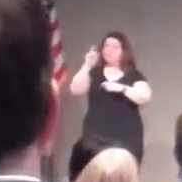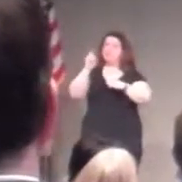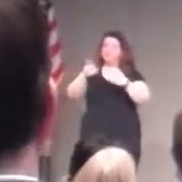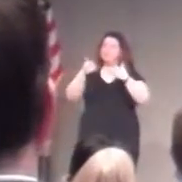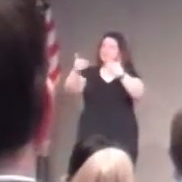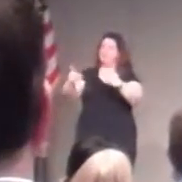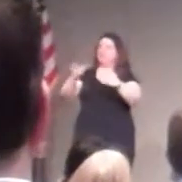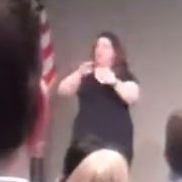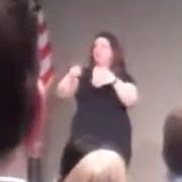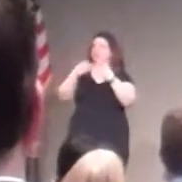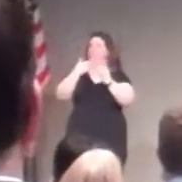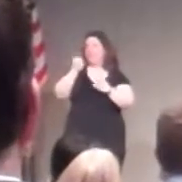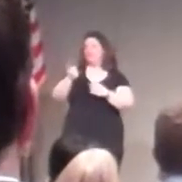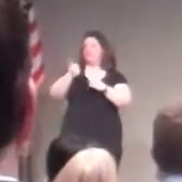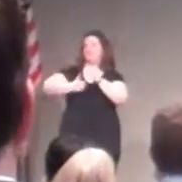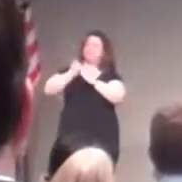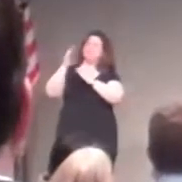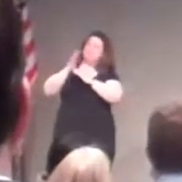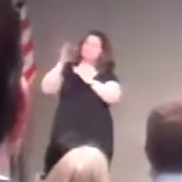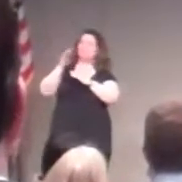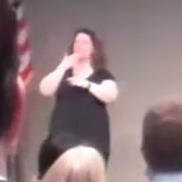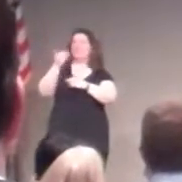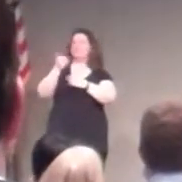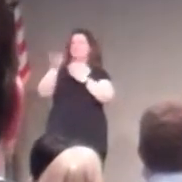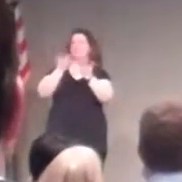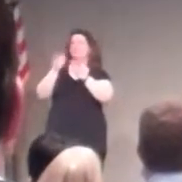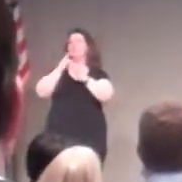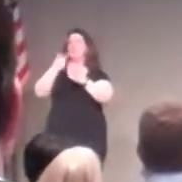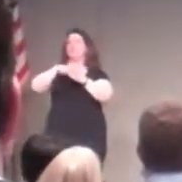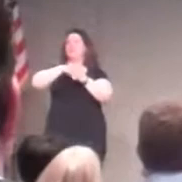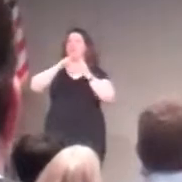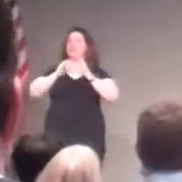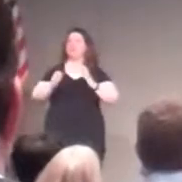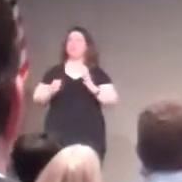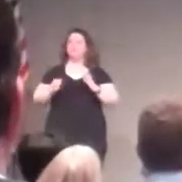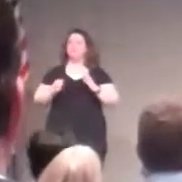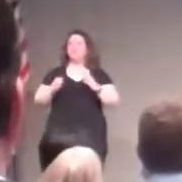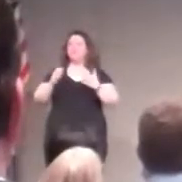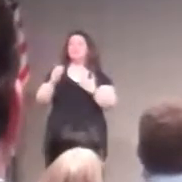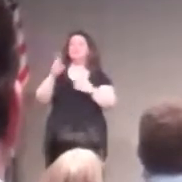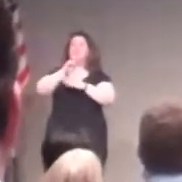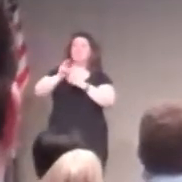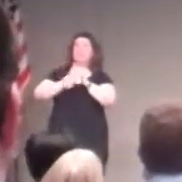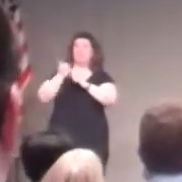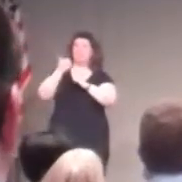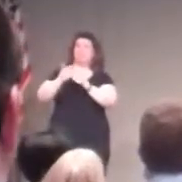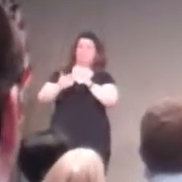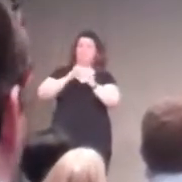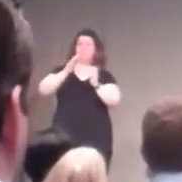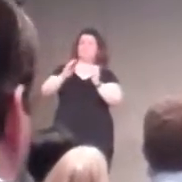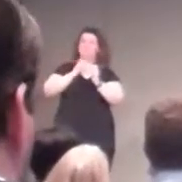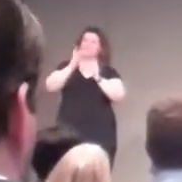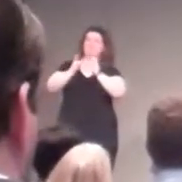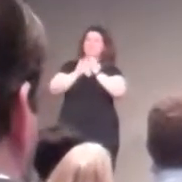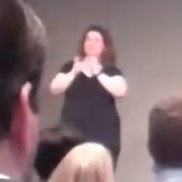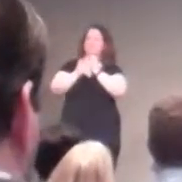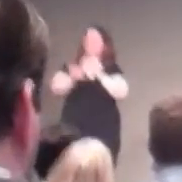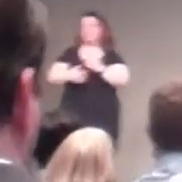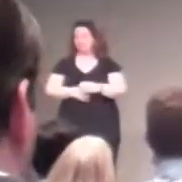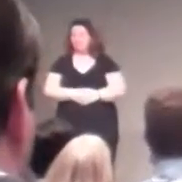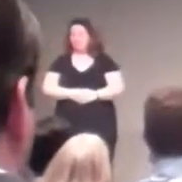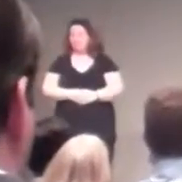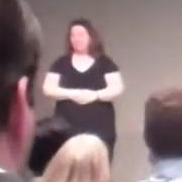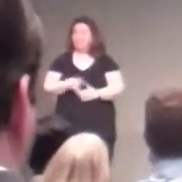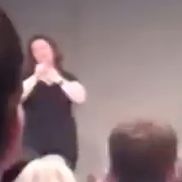in providing the best, most efficient services to our customers using the latest technology to help us make government better,